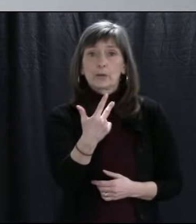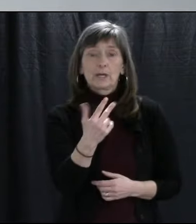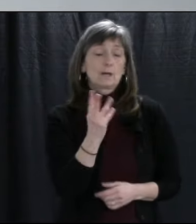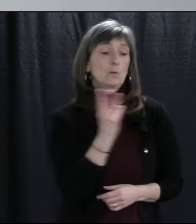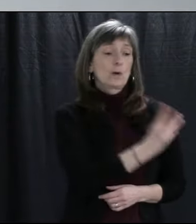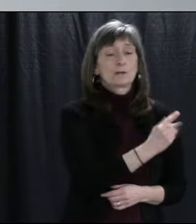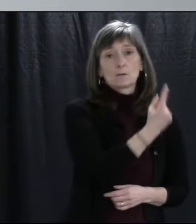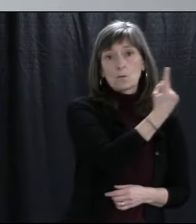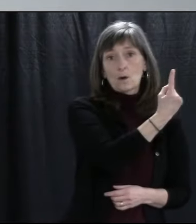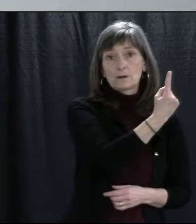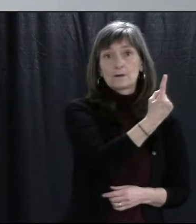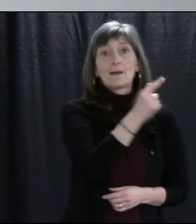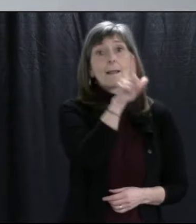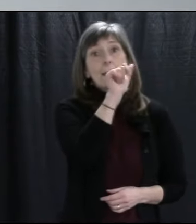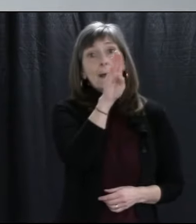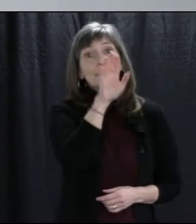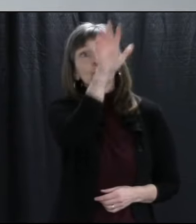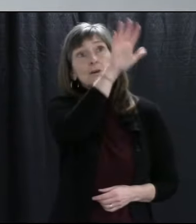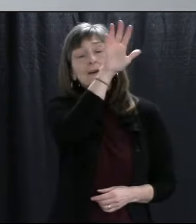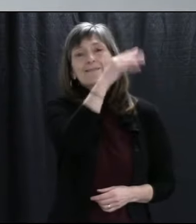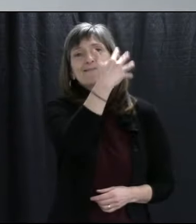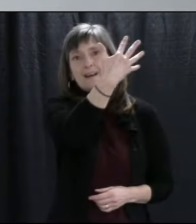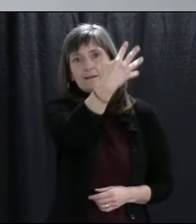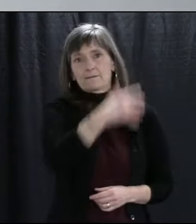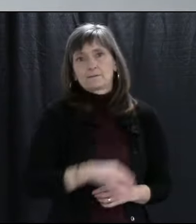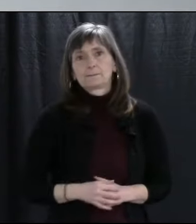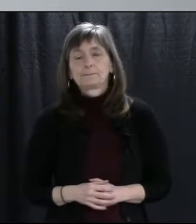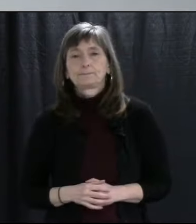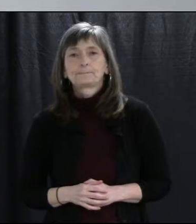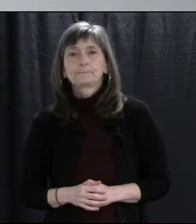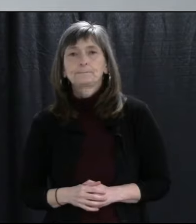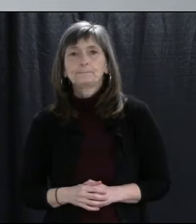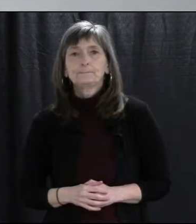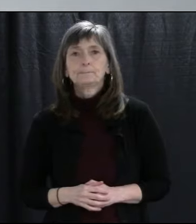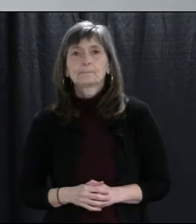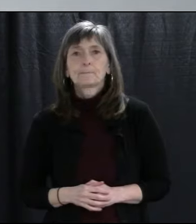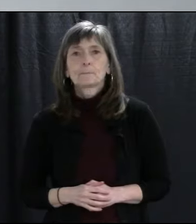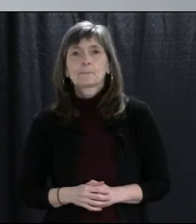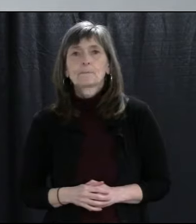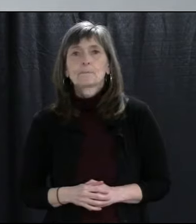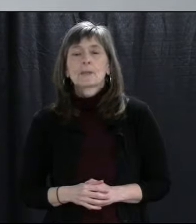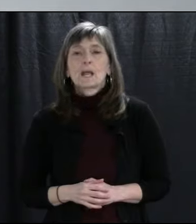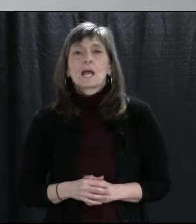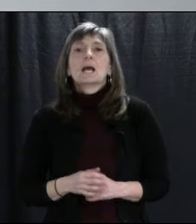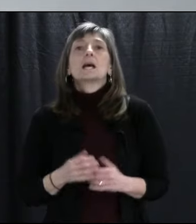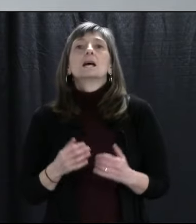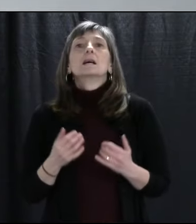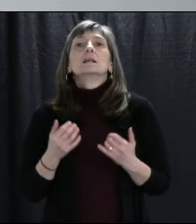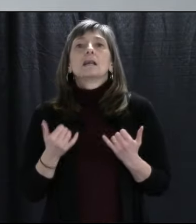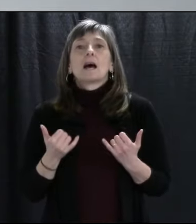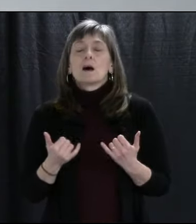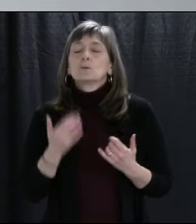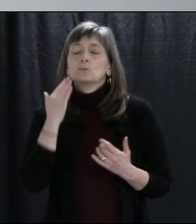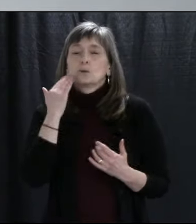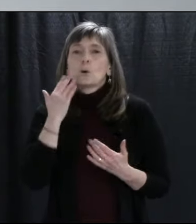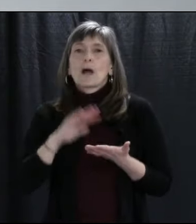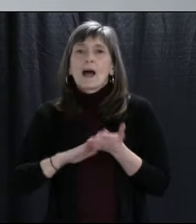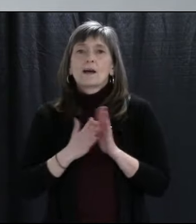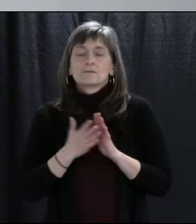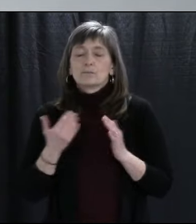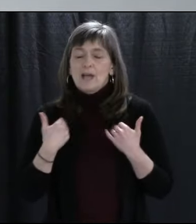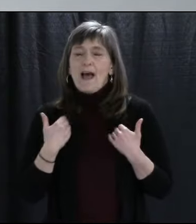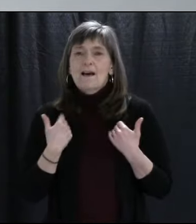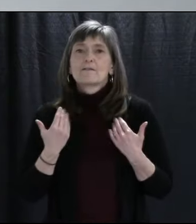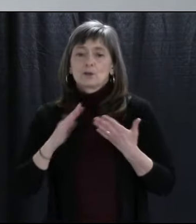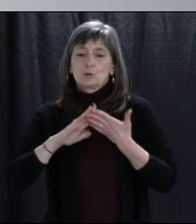in Western Health, and 5 in Labrador-Grenville Health. We now have known community transmission in the province. This is